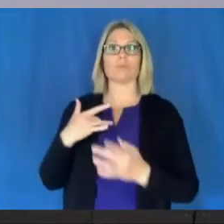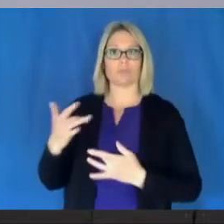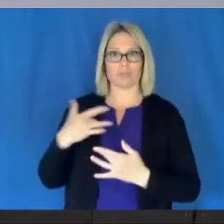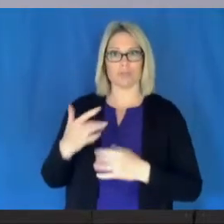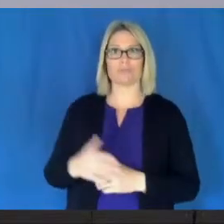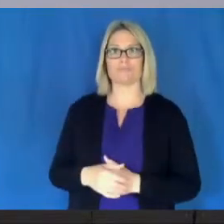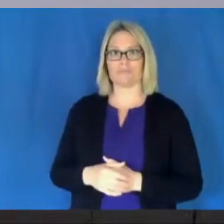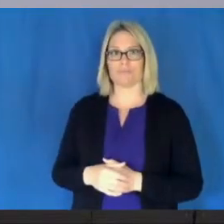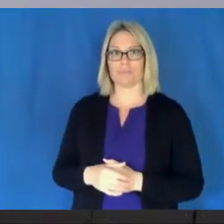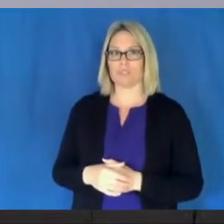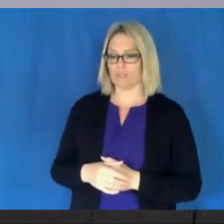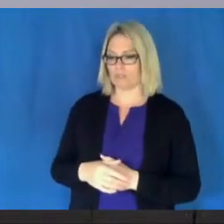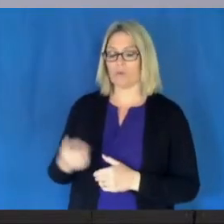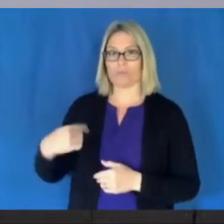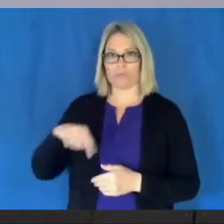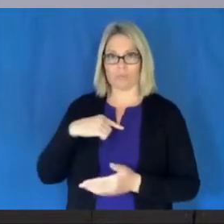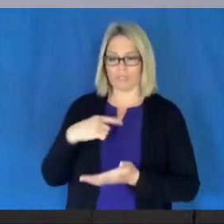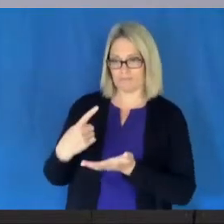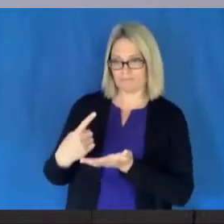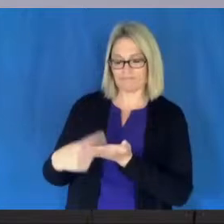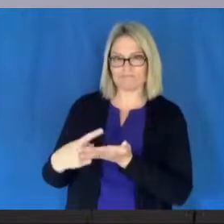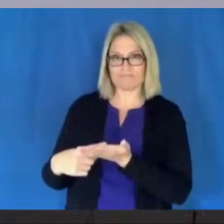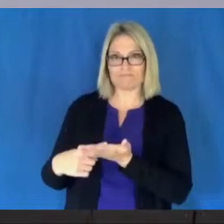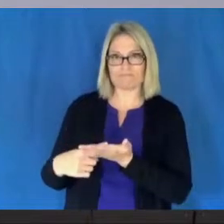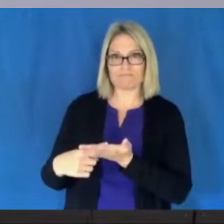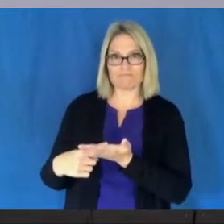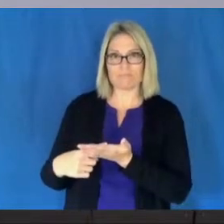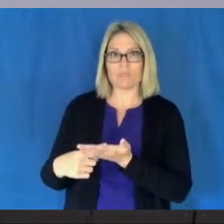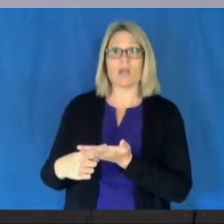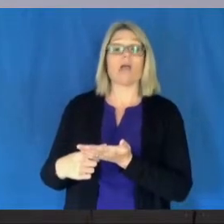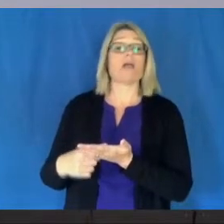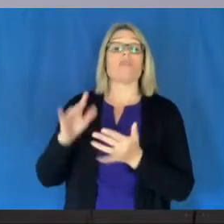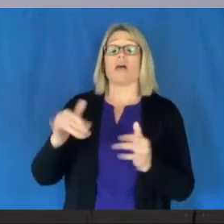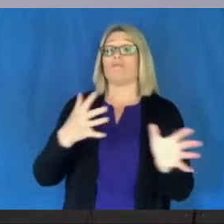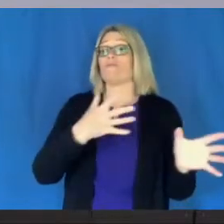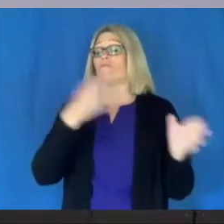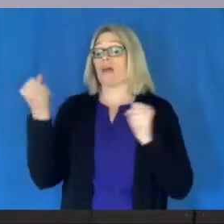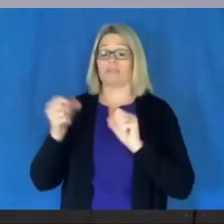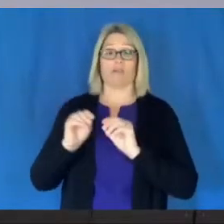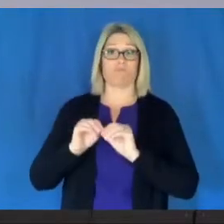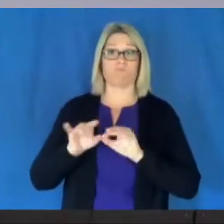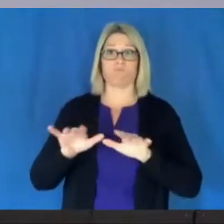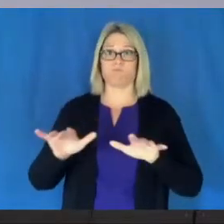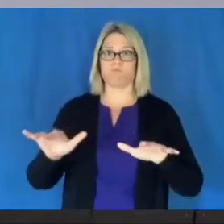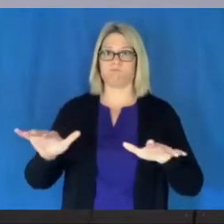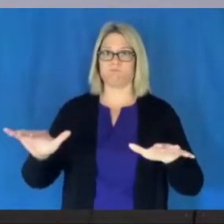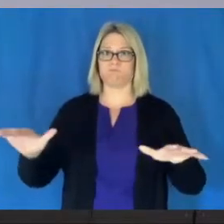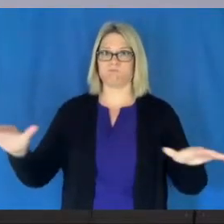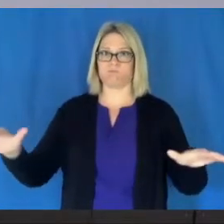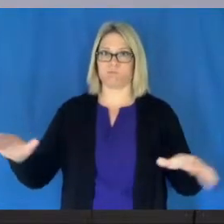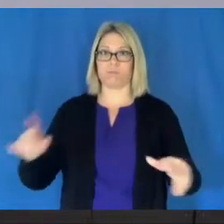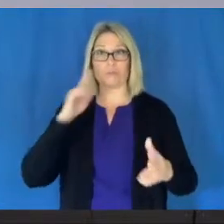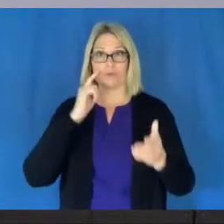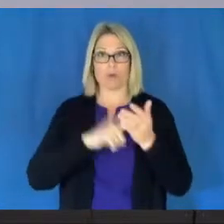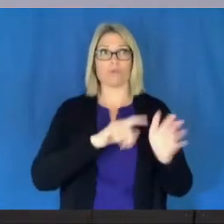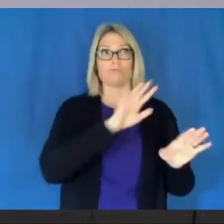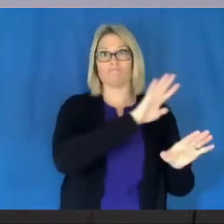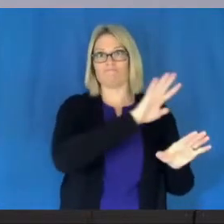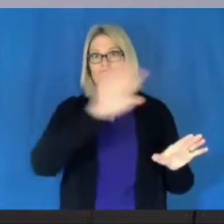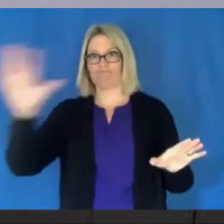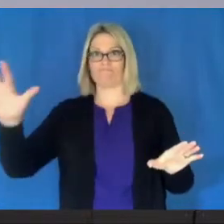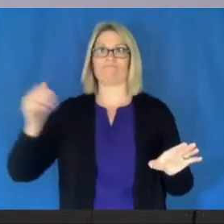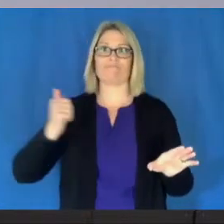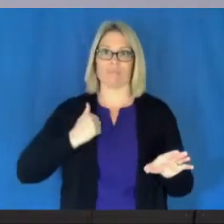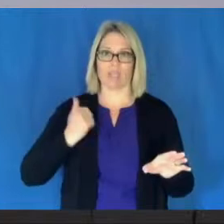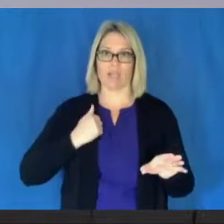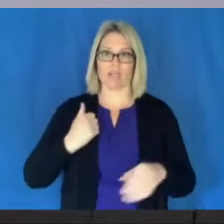have indicated that the variants spread like wildfire, and we can certainly see that across the country. And